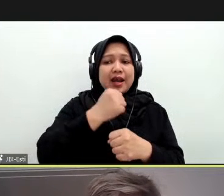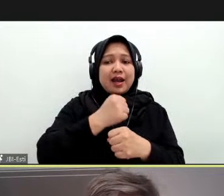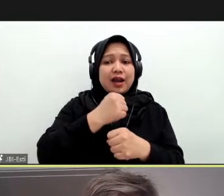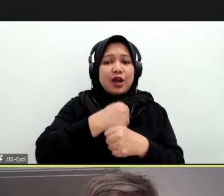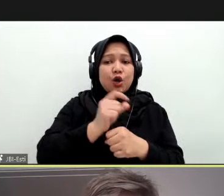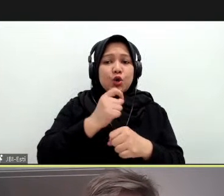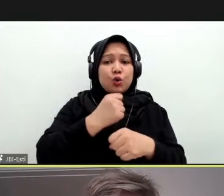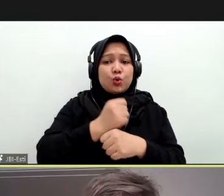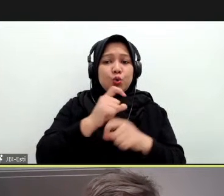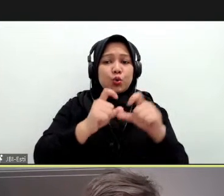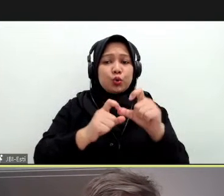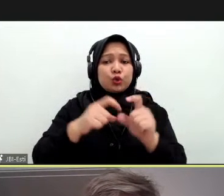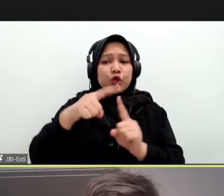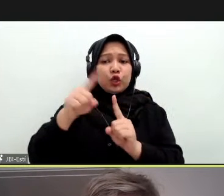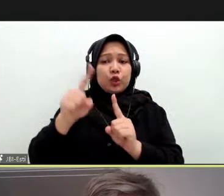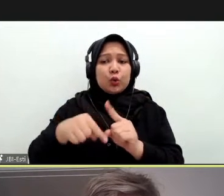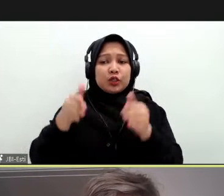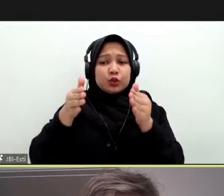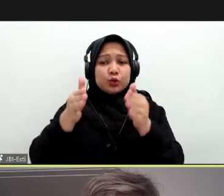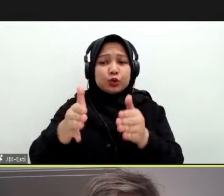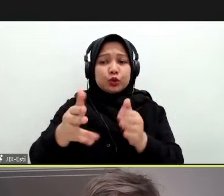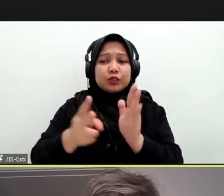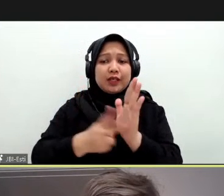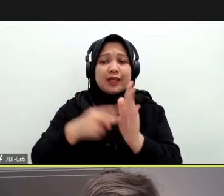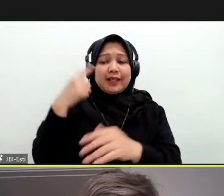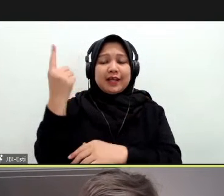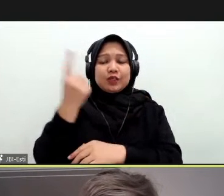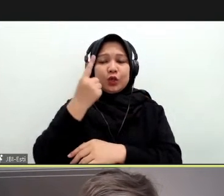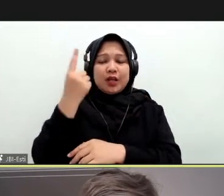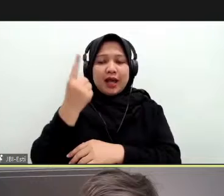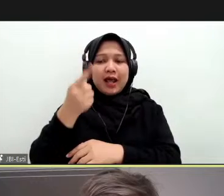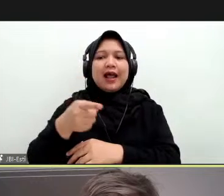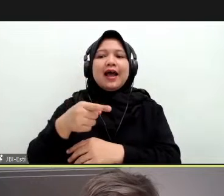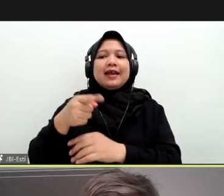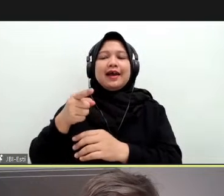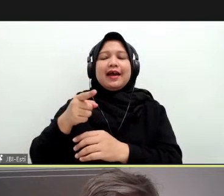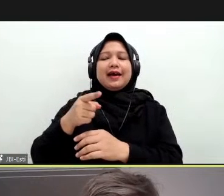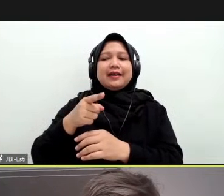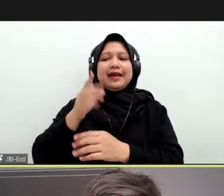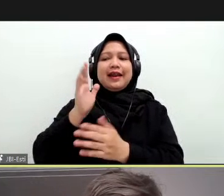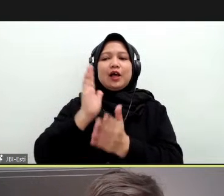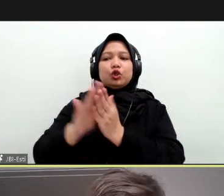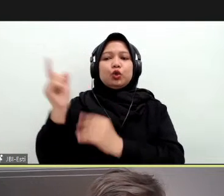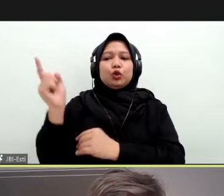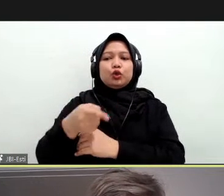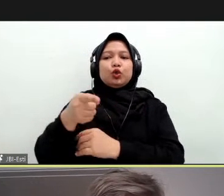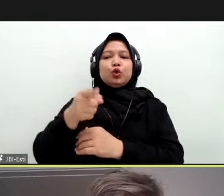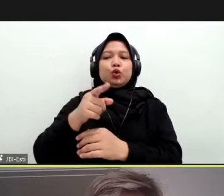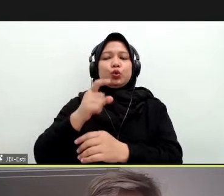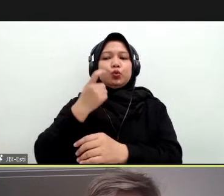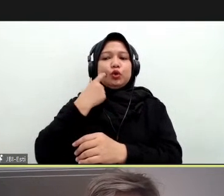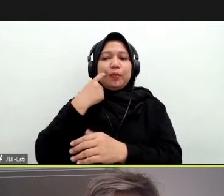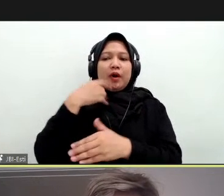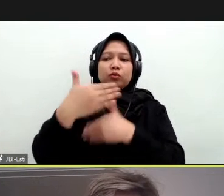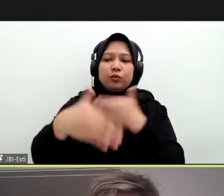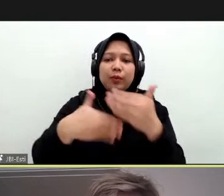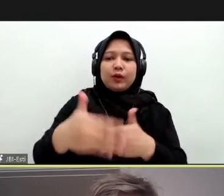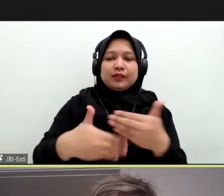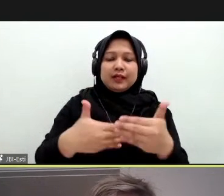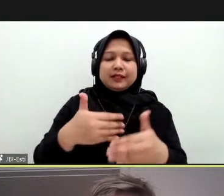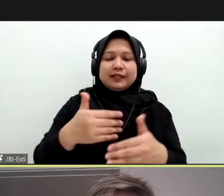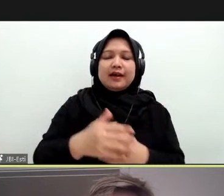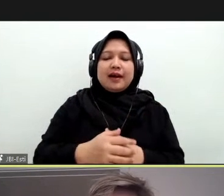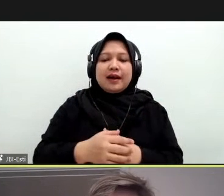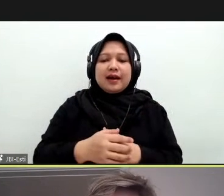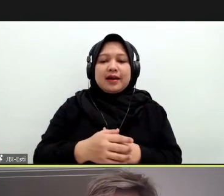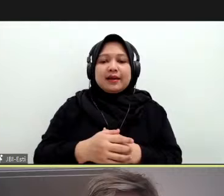and most recently highlighted as such through its unintended consequence workstream. ECNI is just